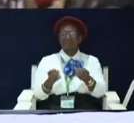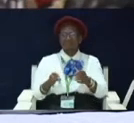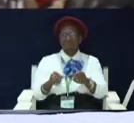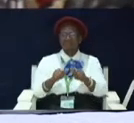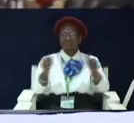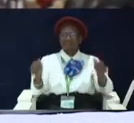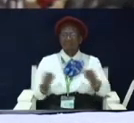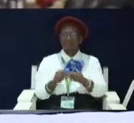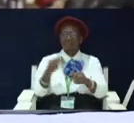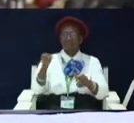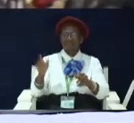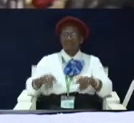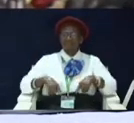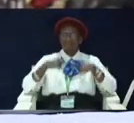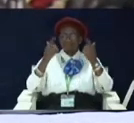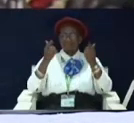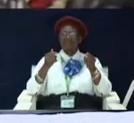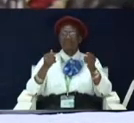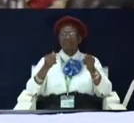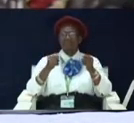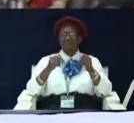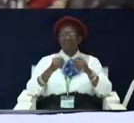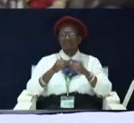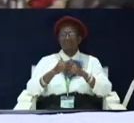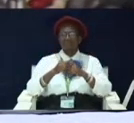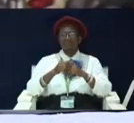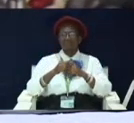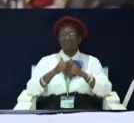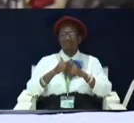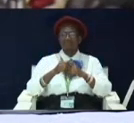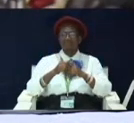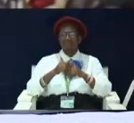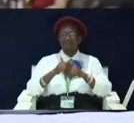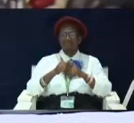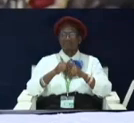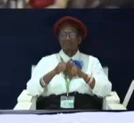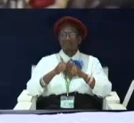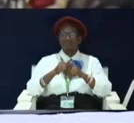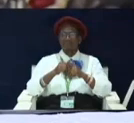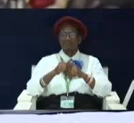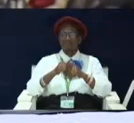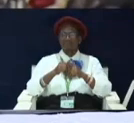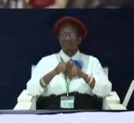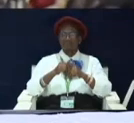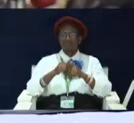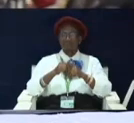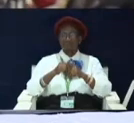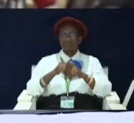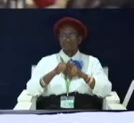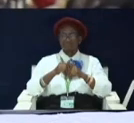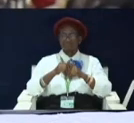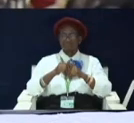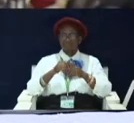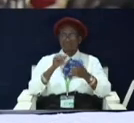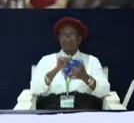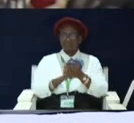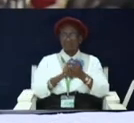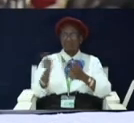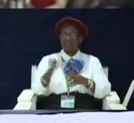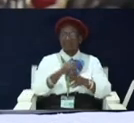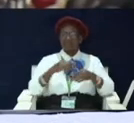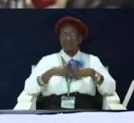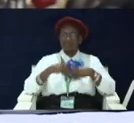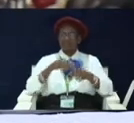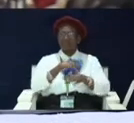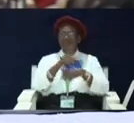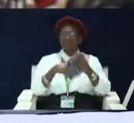O sheshe fun wa lati ni awon aluyo ni opopolopo ona ninu aye wa, and to have all of them